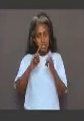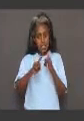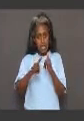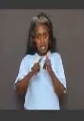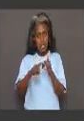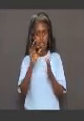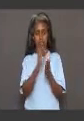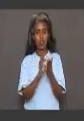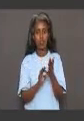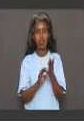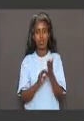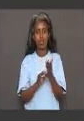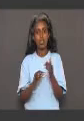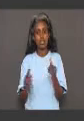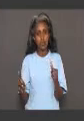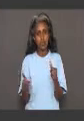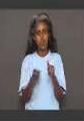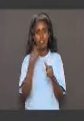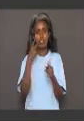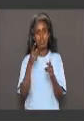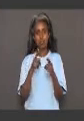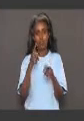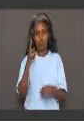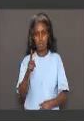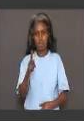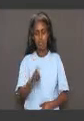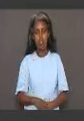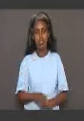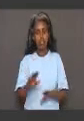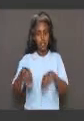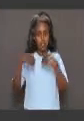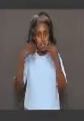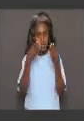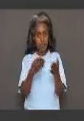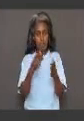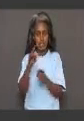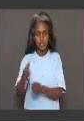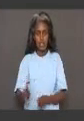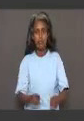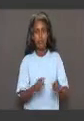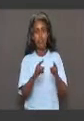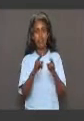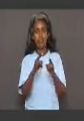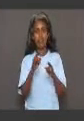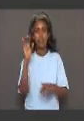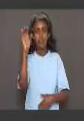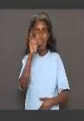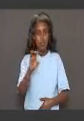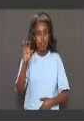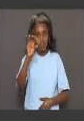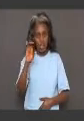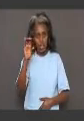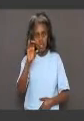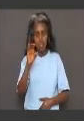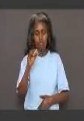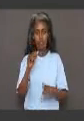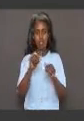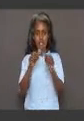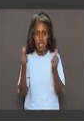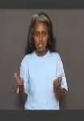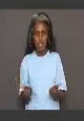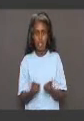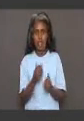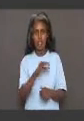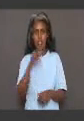formula is the biggest one. It gives us a method for finding the area and